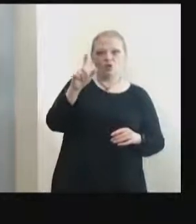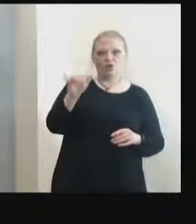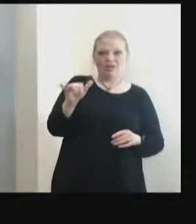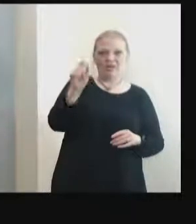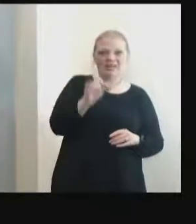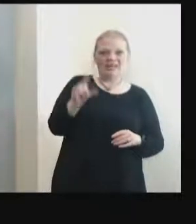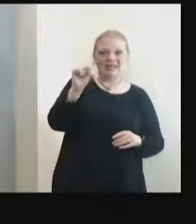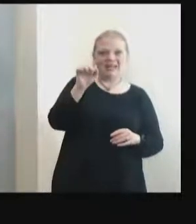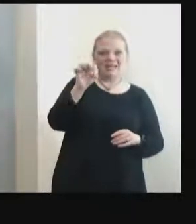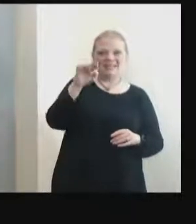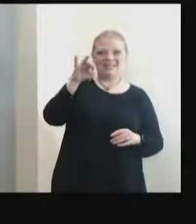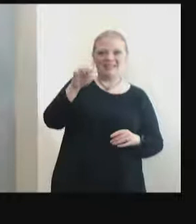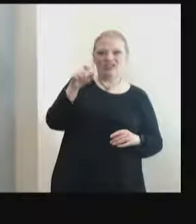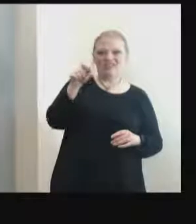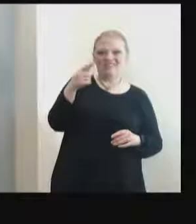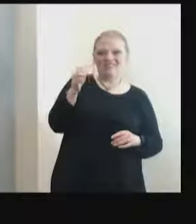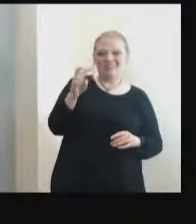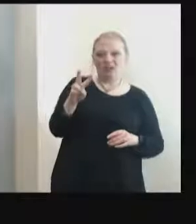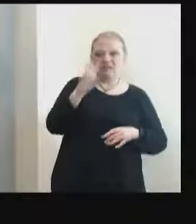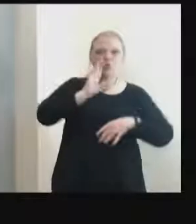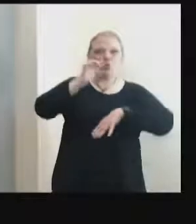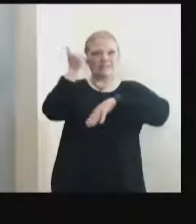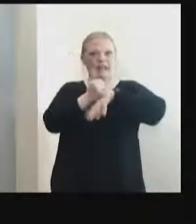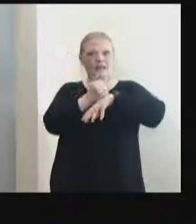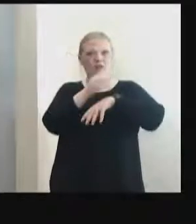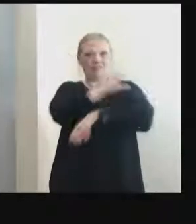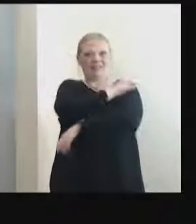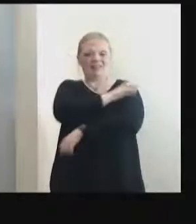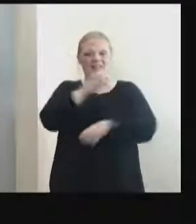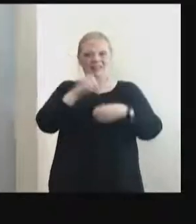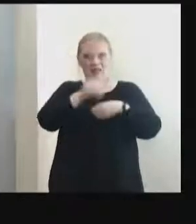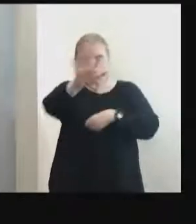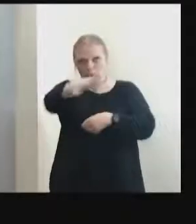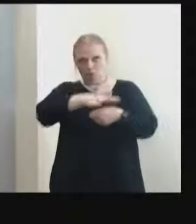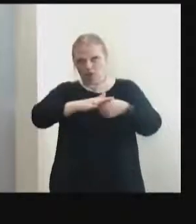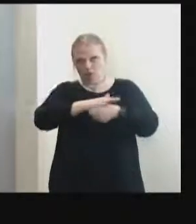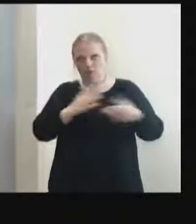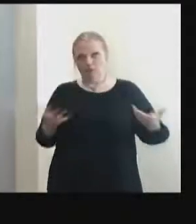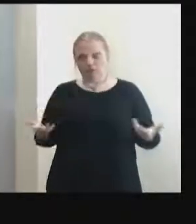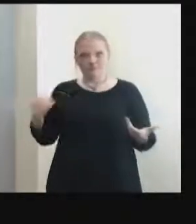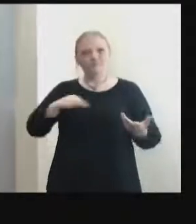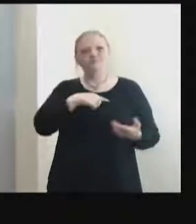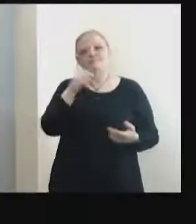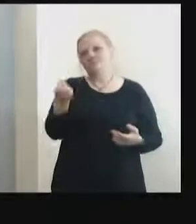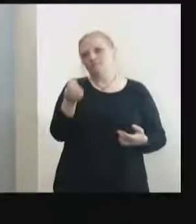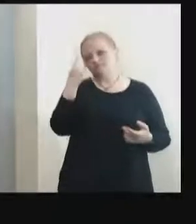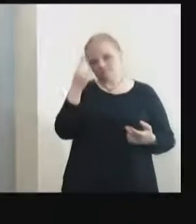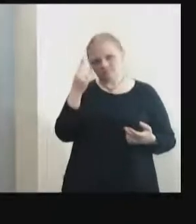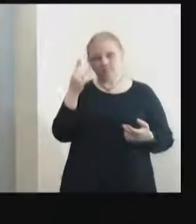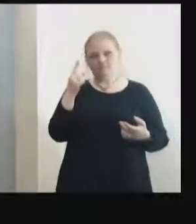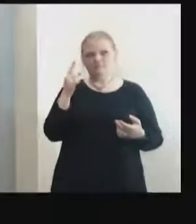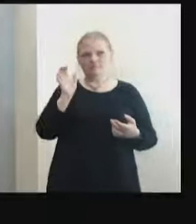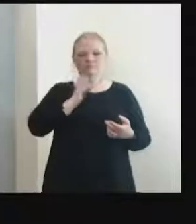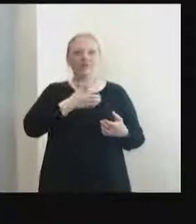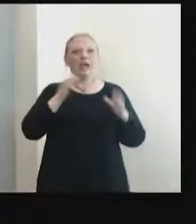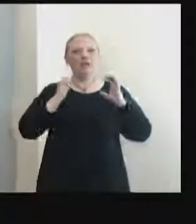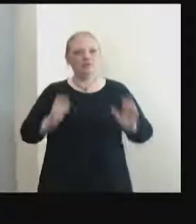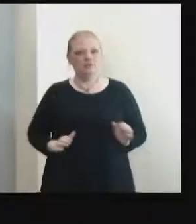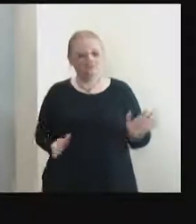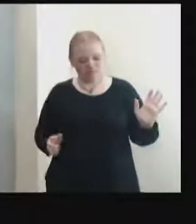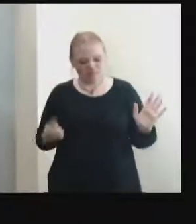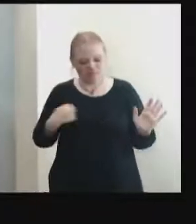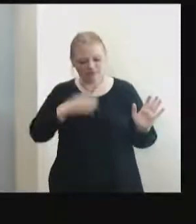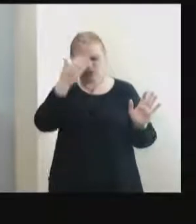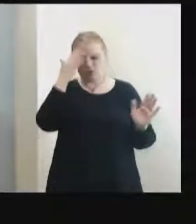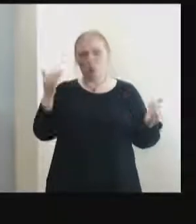jason.hurley@erie.gov to help set up a pop-up clinic at your location. We understand our constituents. And we know, especially